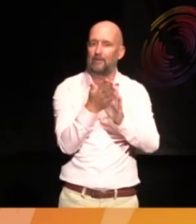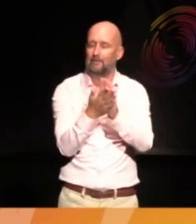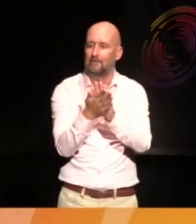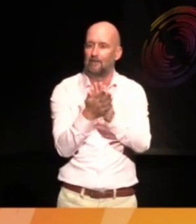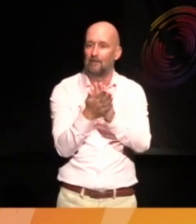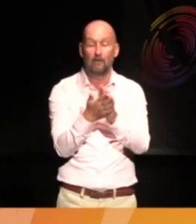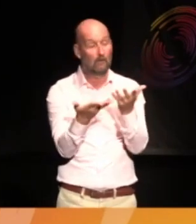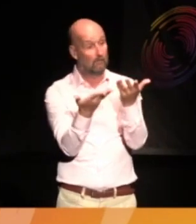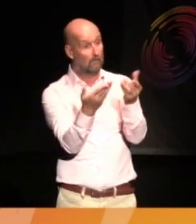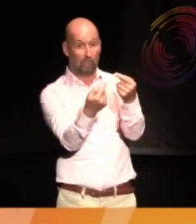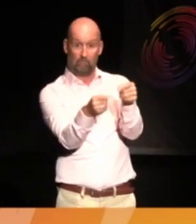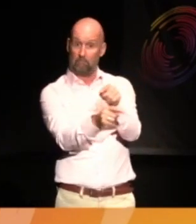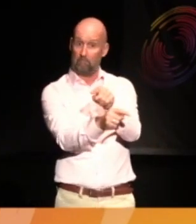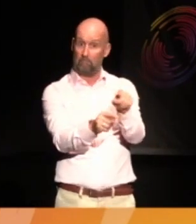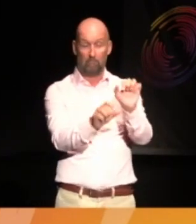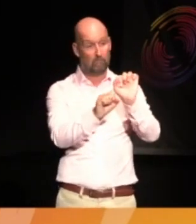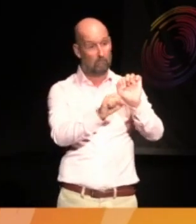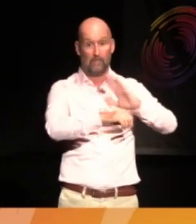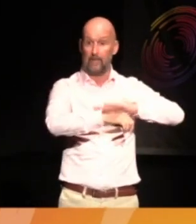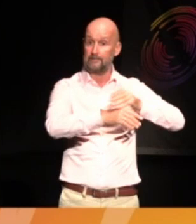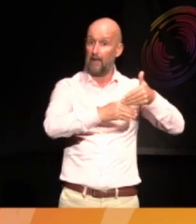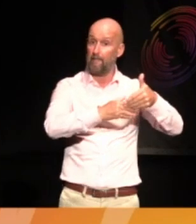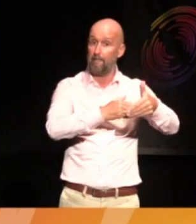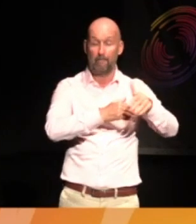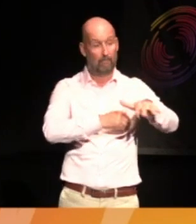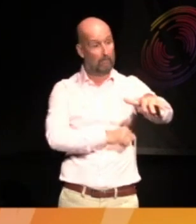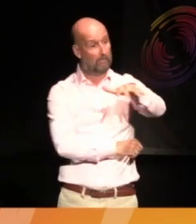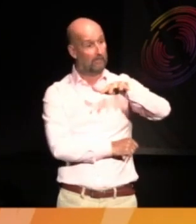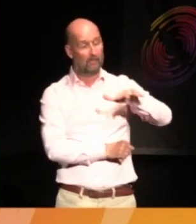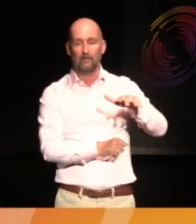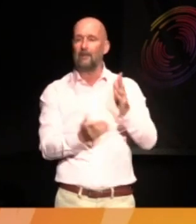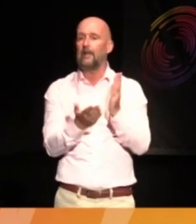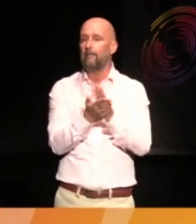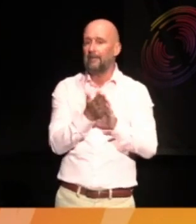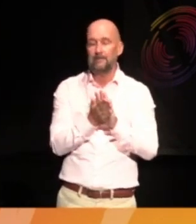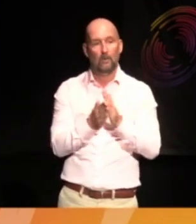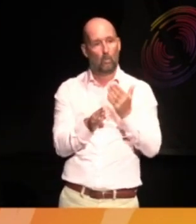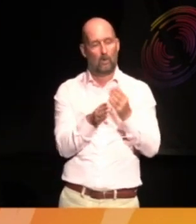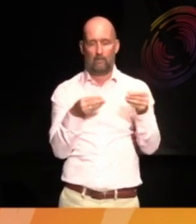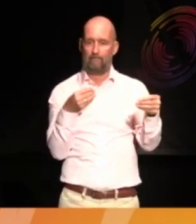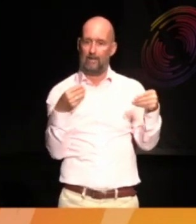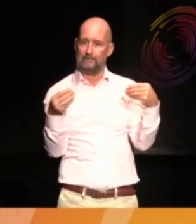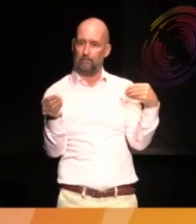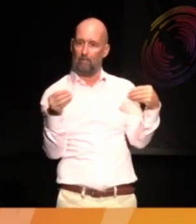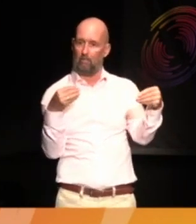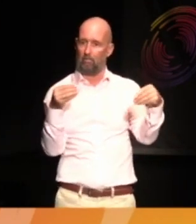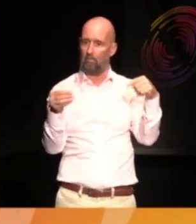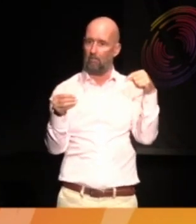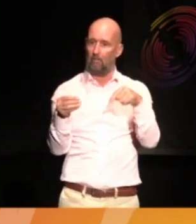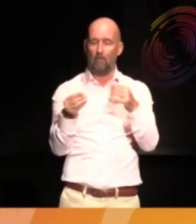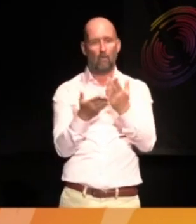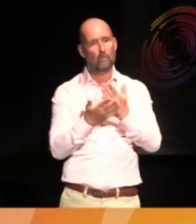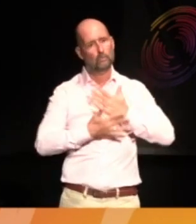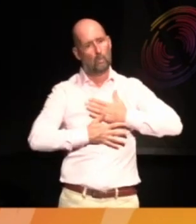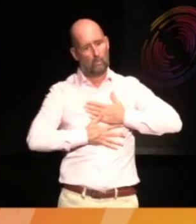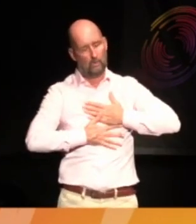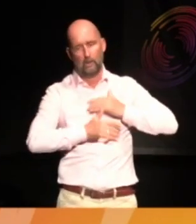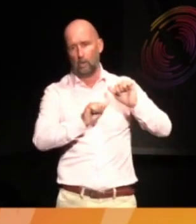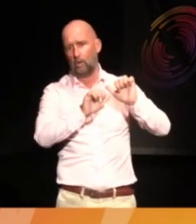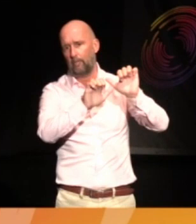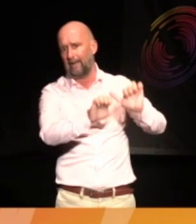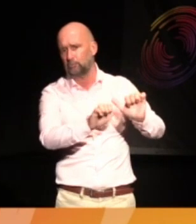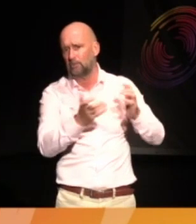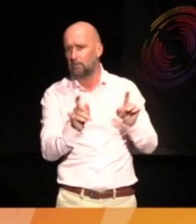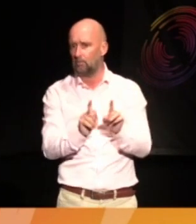be able to do things in their own time and place, that flexibility. And that compassion, I suppose, is really